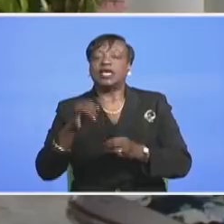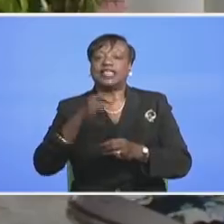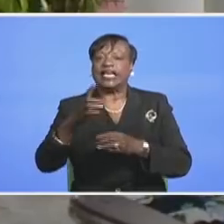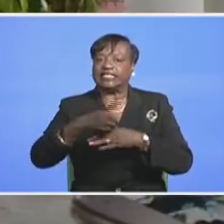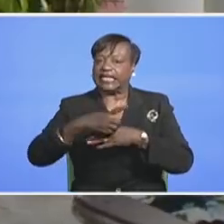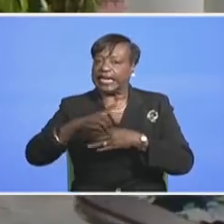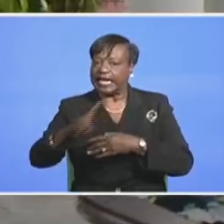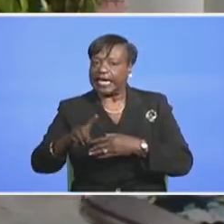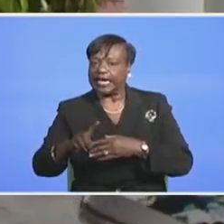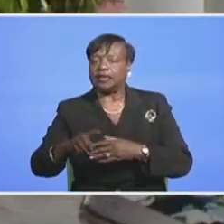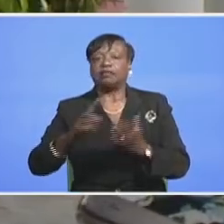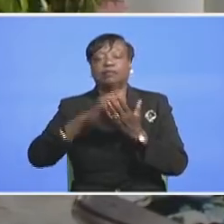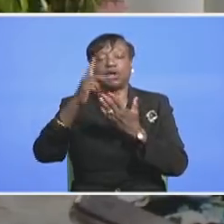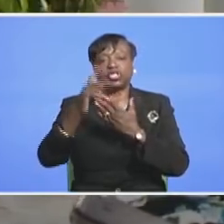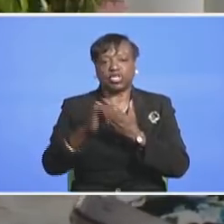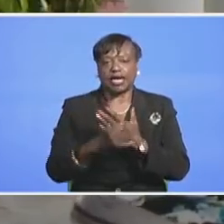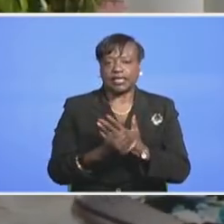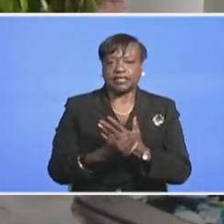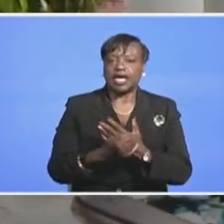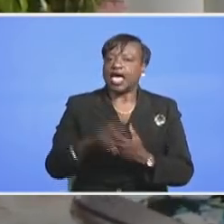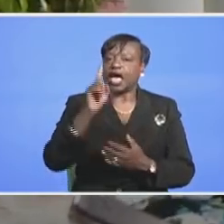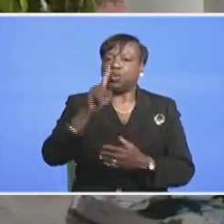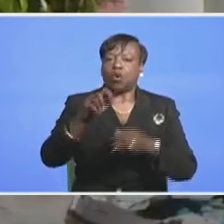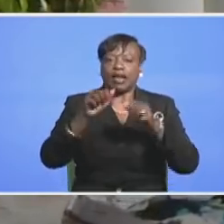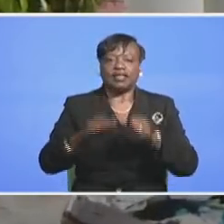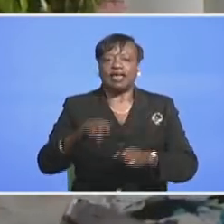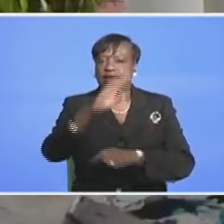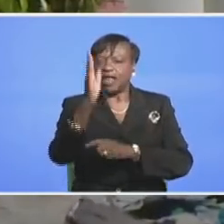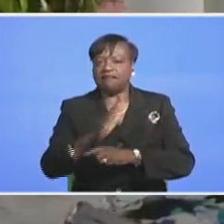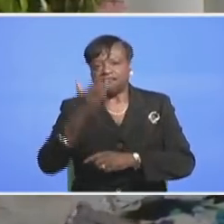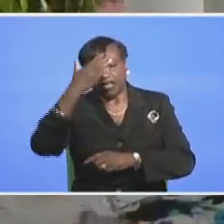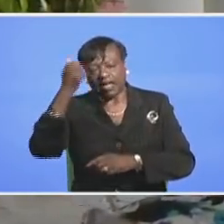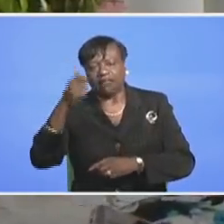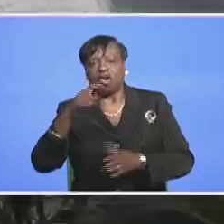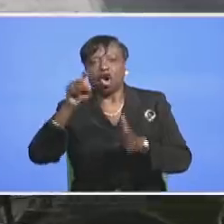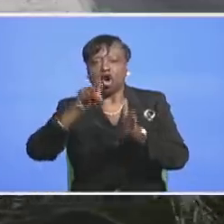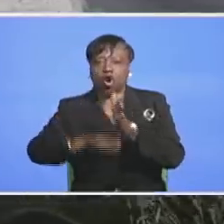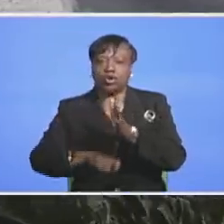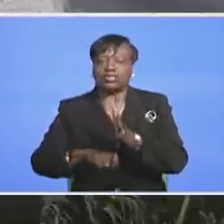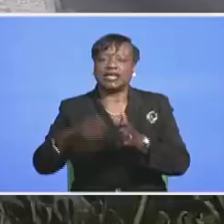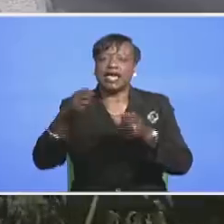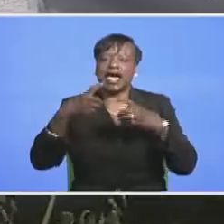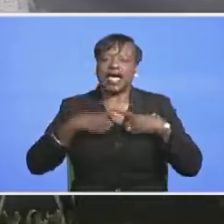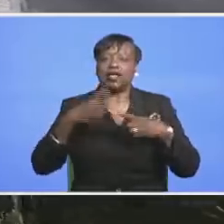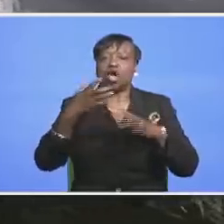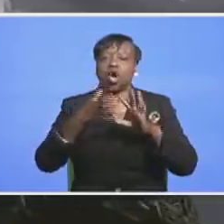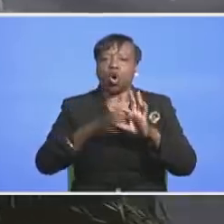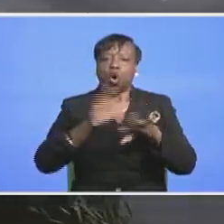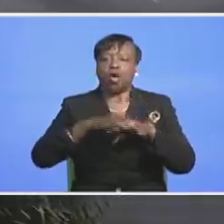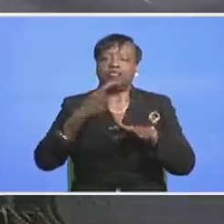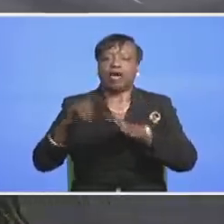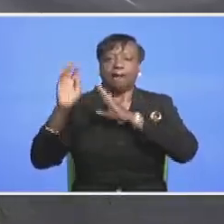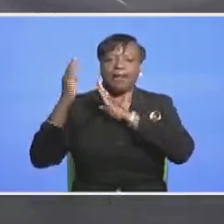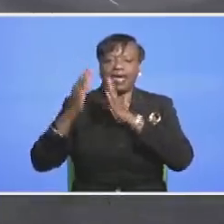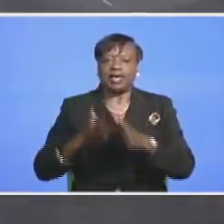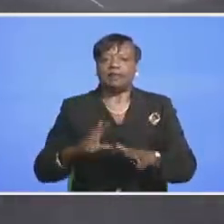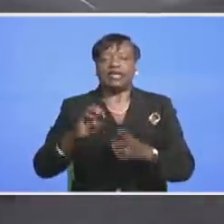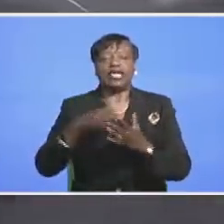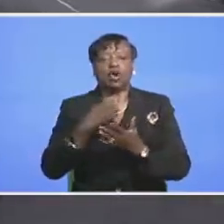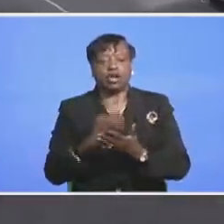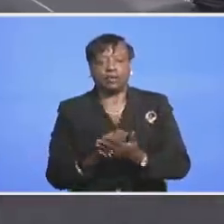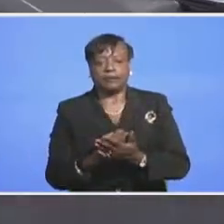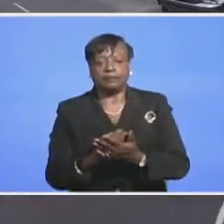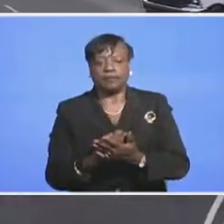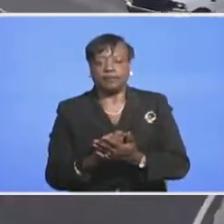caused the project to be delayed, and one can never forget the cost that has had to the Bahamian economy. He says government is currently facilitating the process